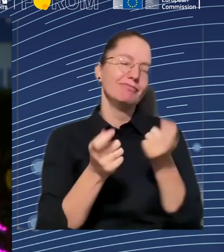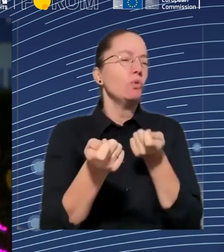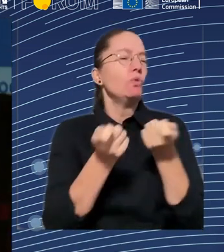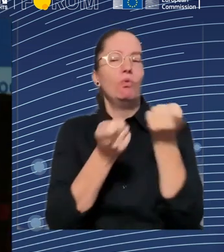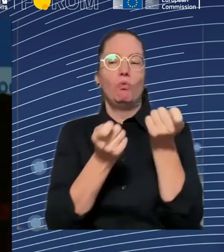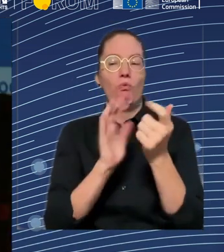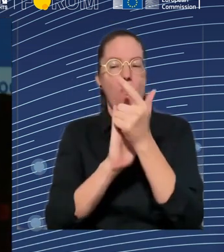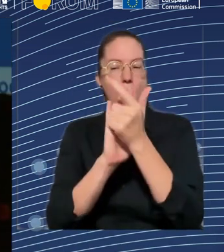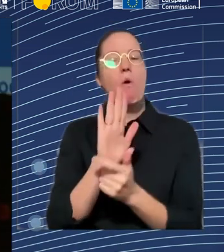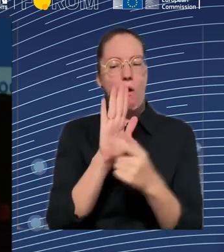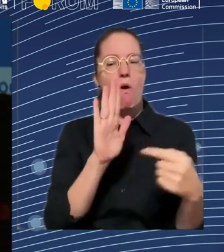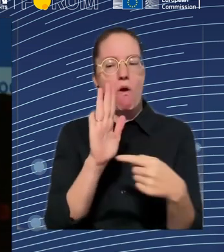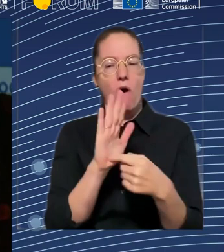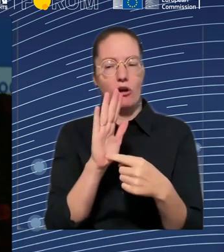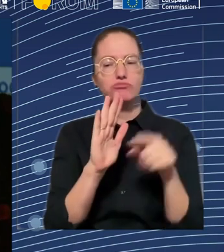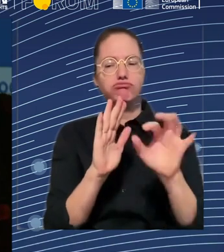us. Thank you very much.